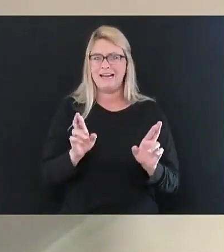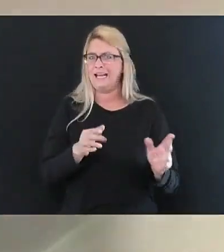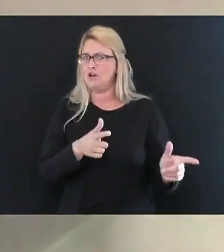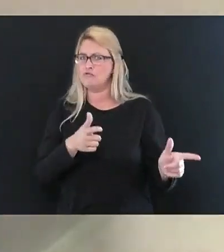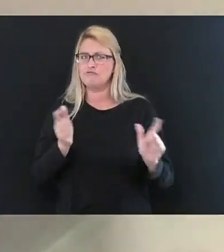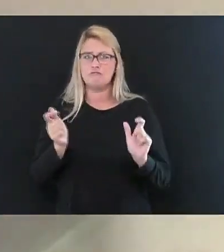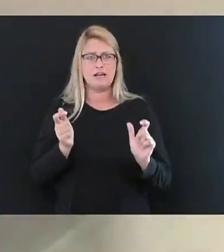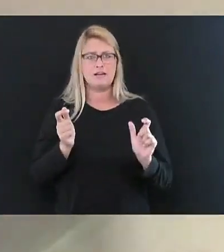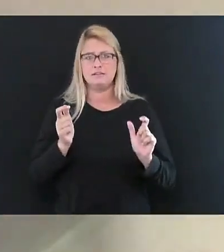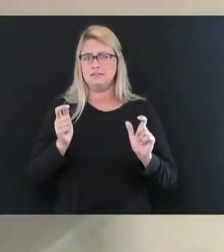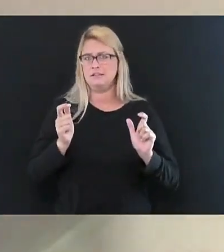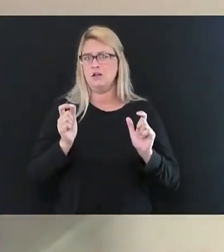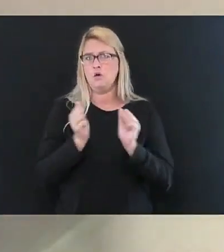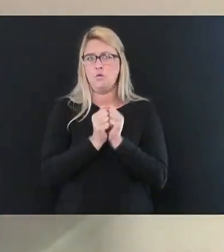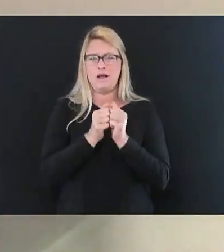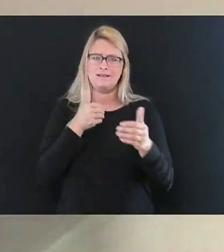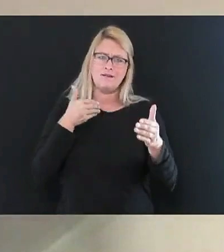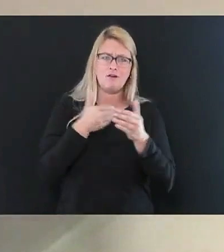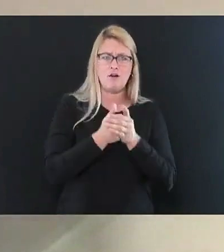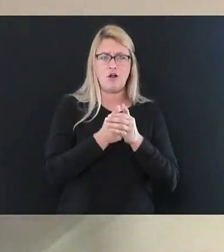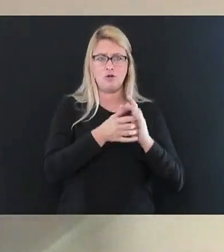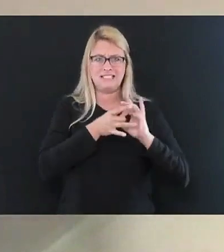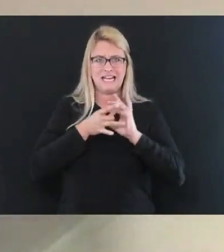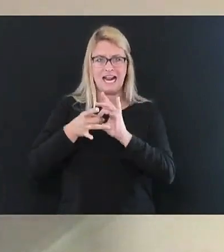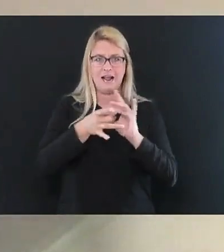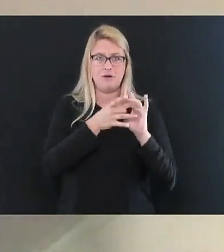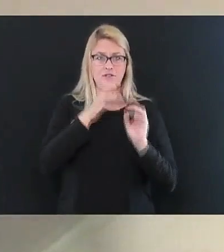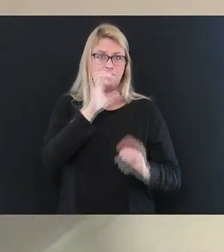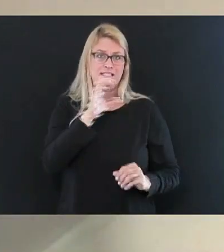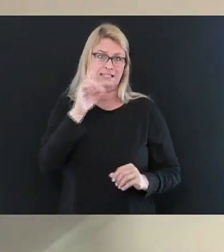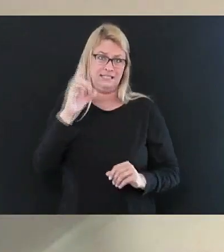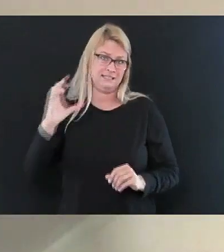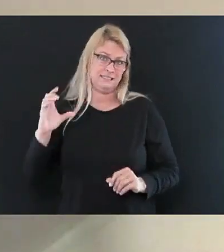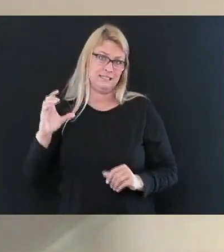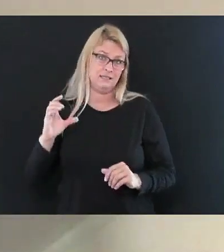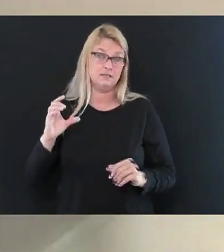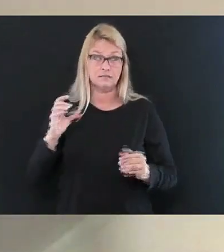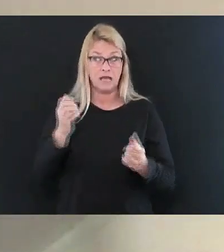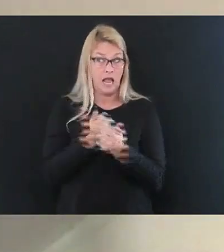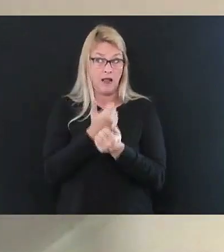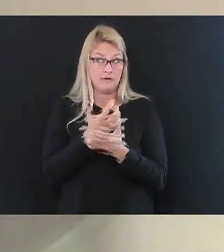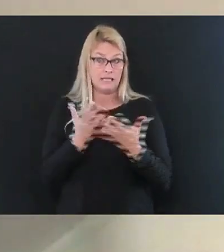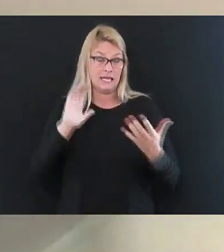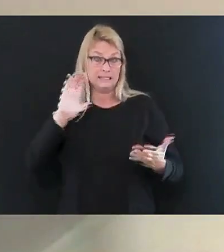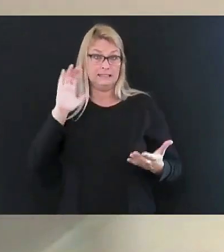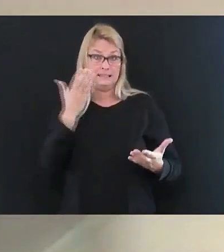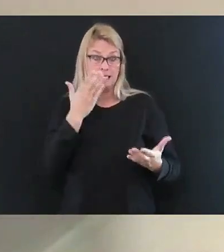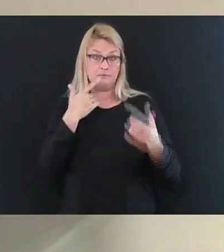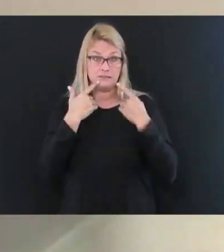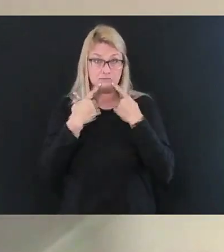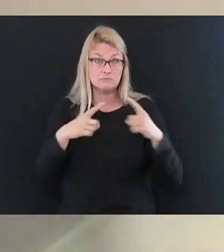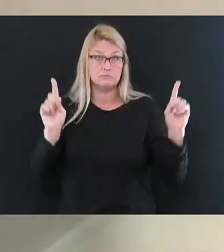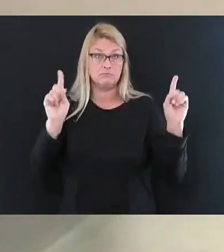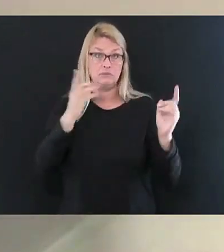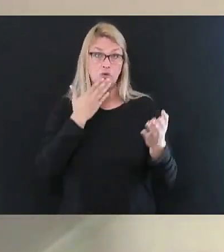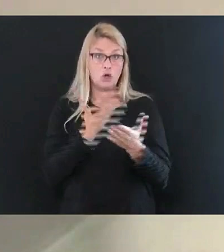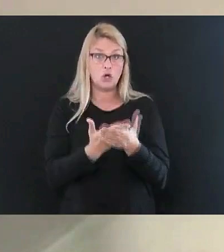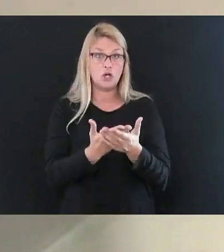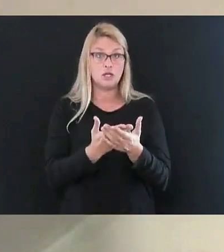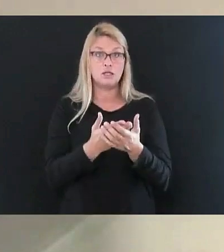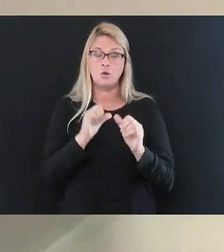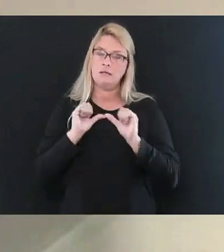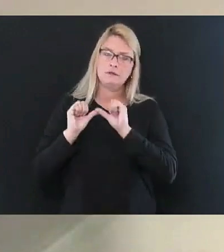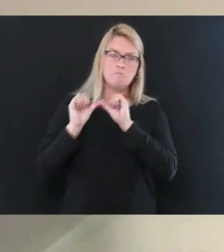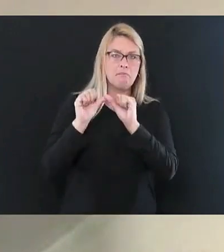close collaboration from the Centers for Disease Control. So things are looking up. We have to maintain our commitment